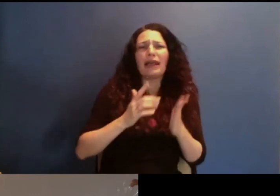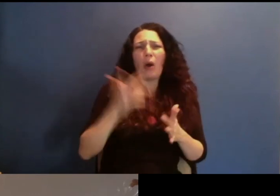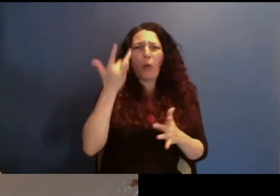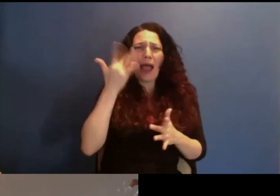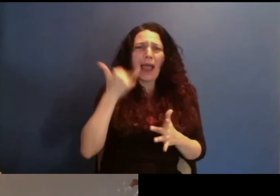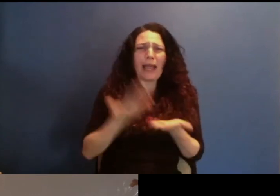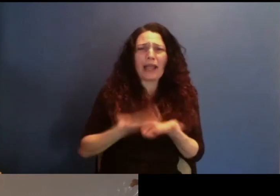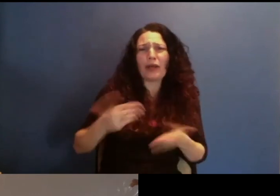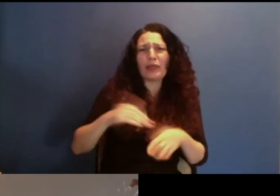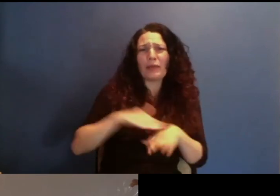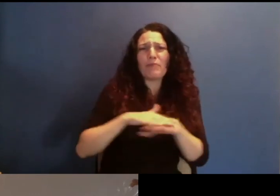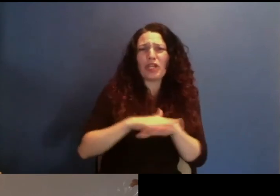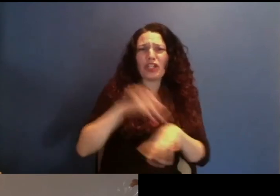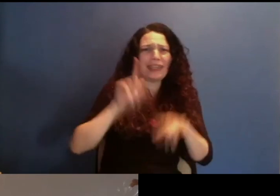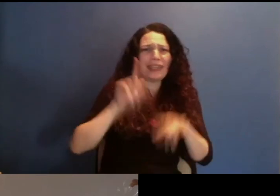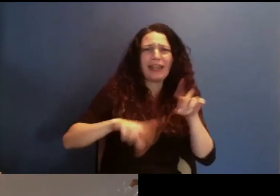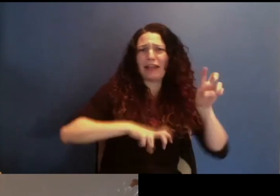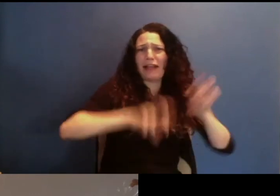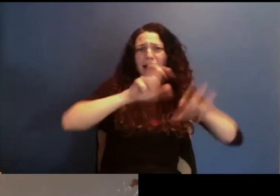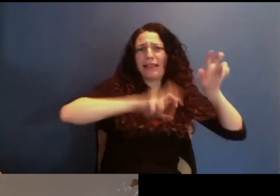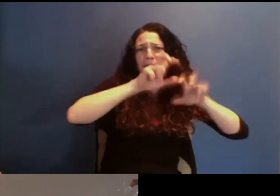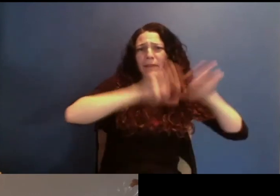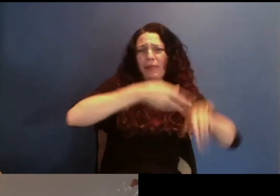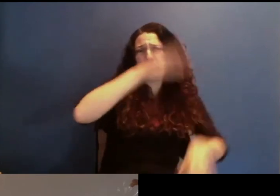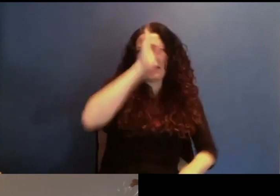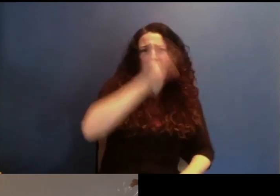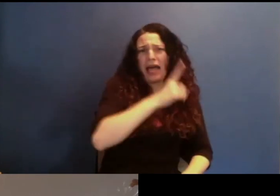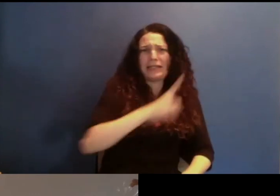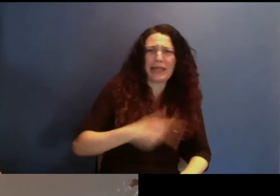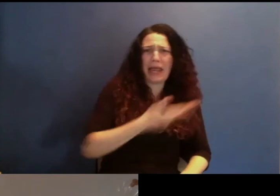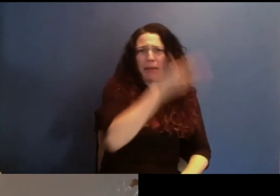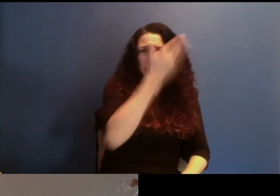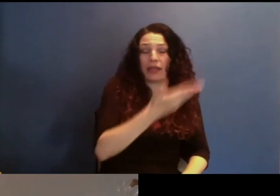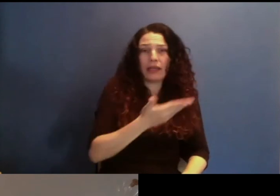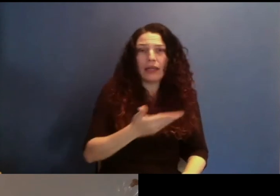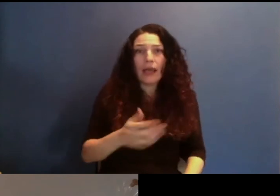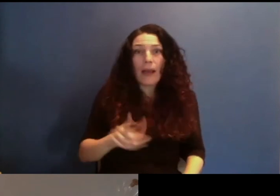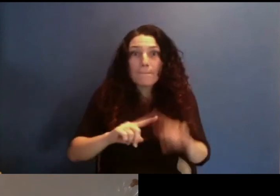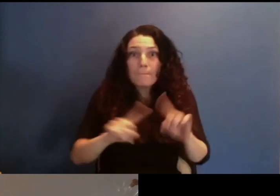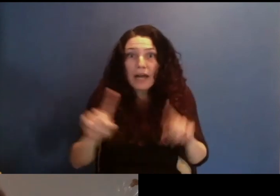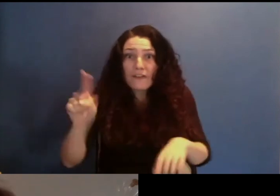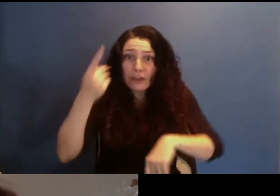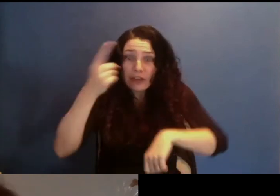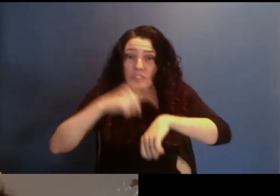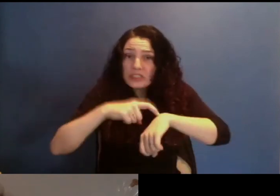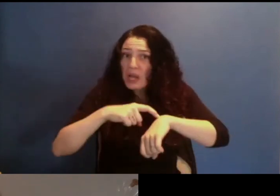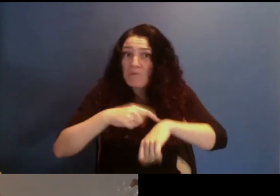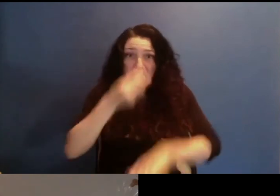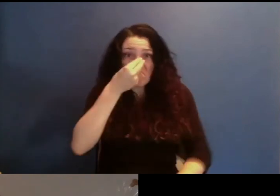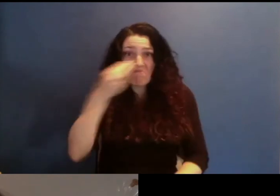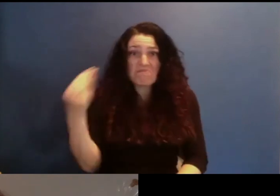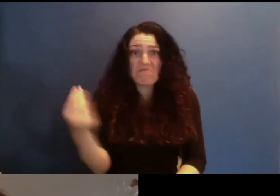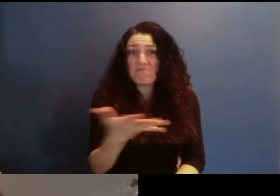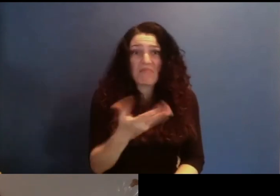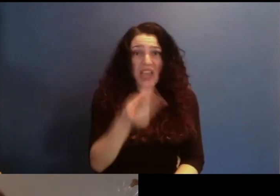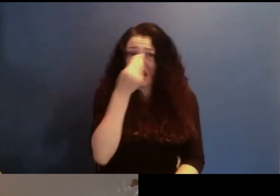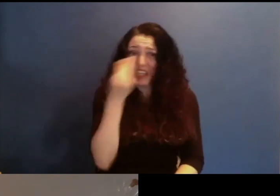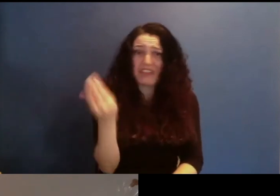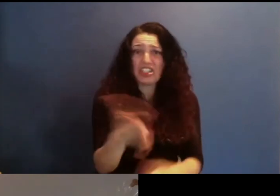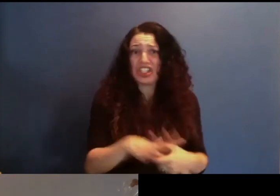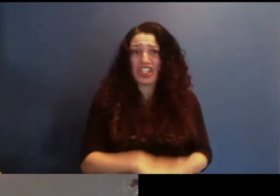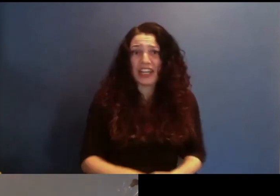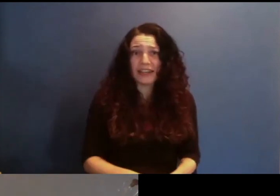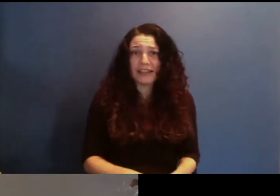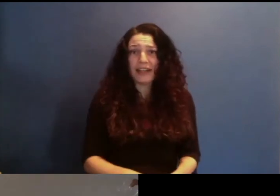I, for the first time, just didn't give a shit. I really didn't. Because guess what? When I was failing to go up on that rock, there were people being like, I love